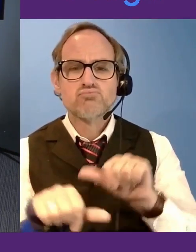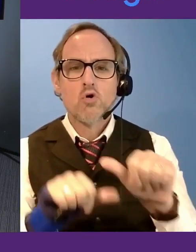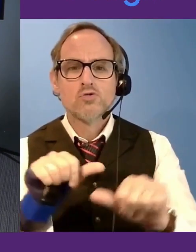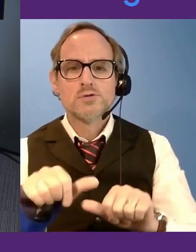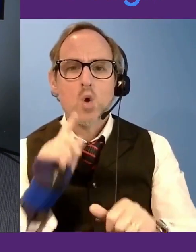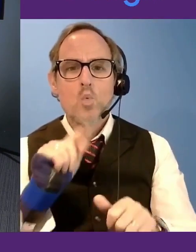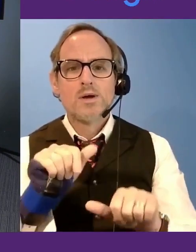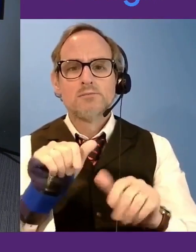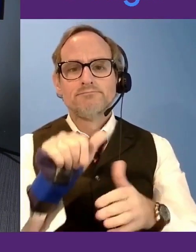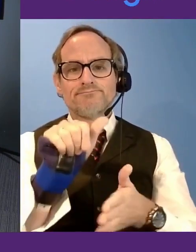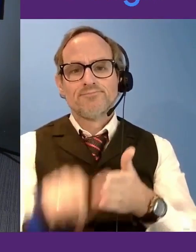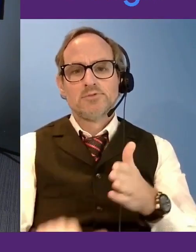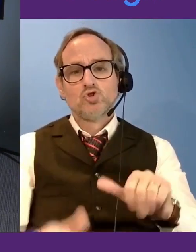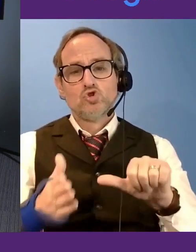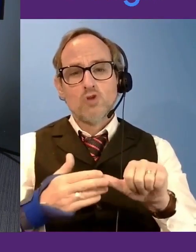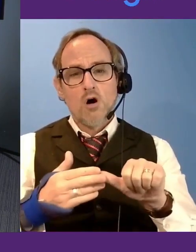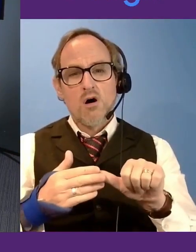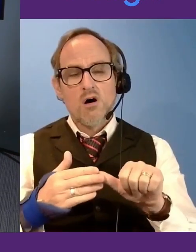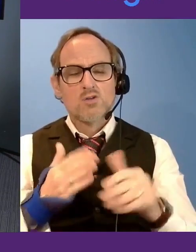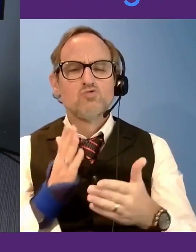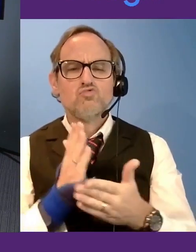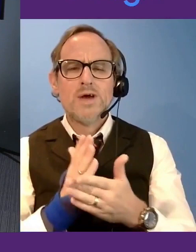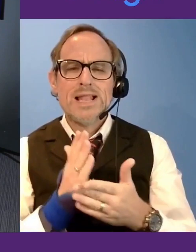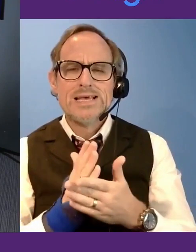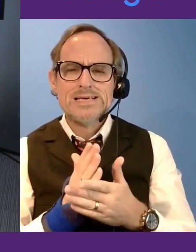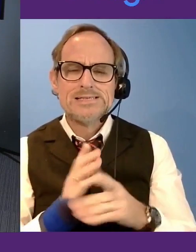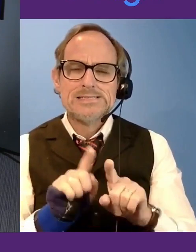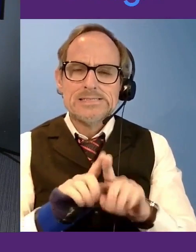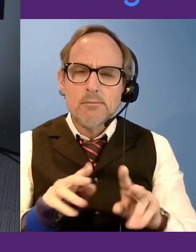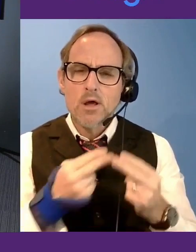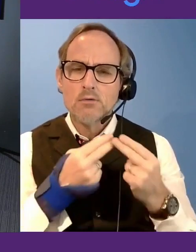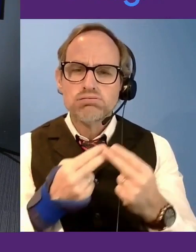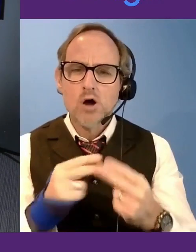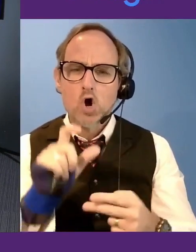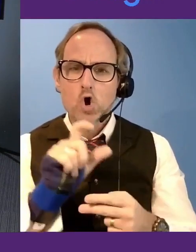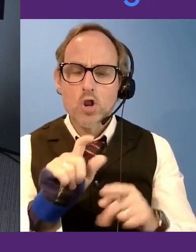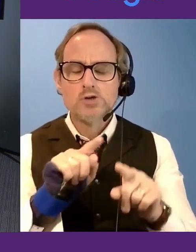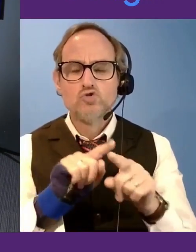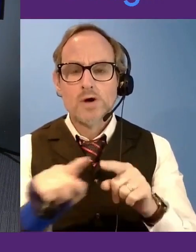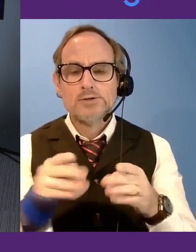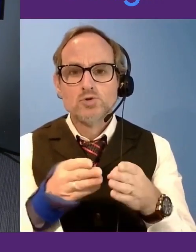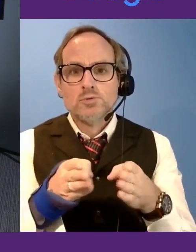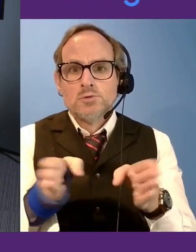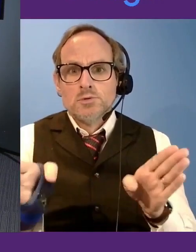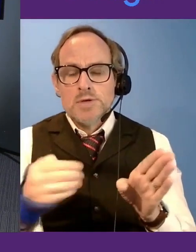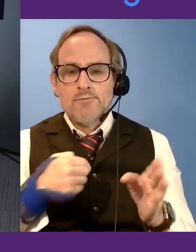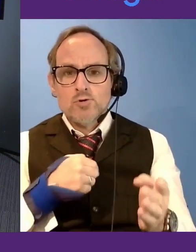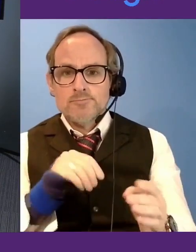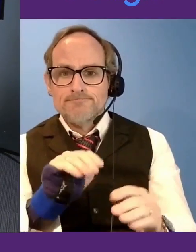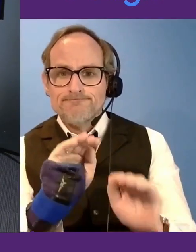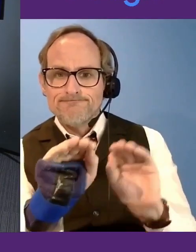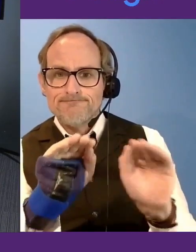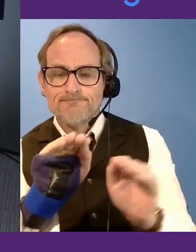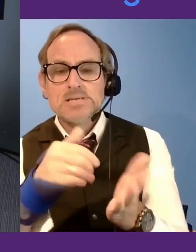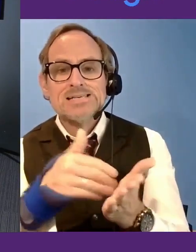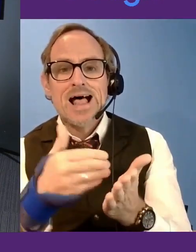the colors, UX is out of the box. And I had to go through it and talk to the sales colleagues to make them understand that this is a